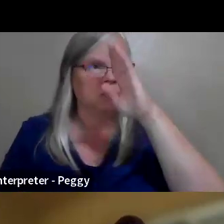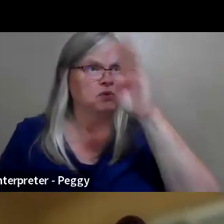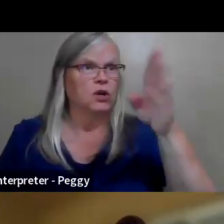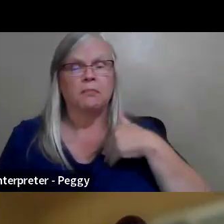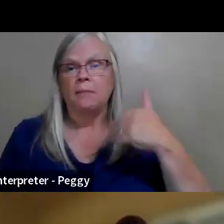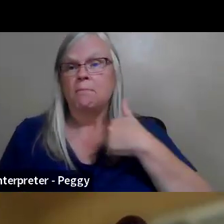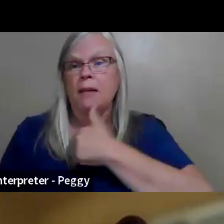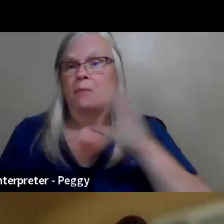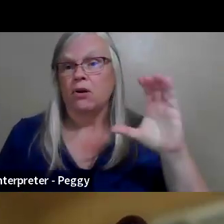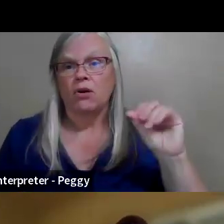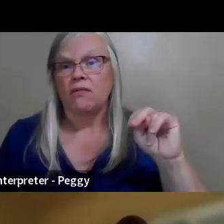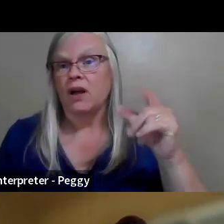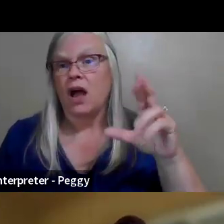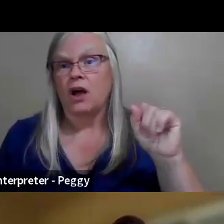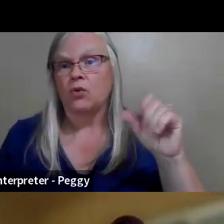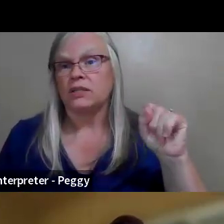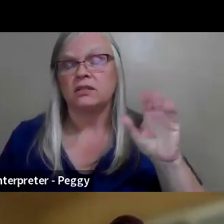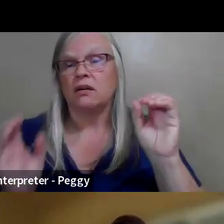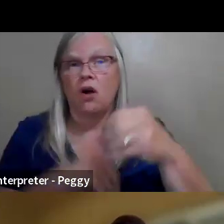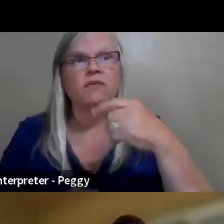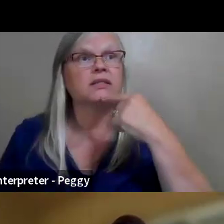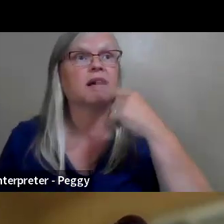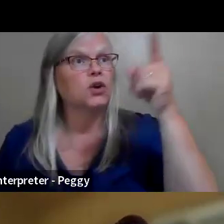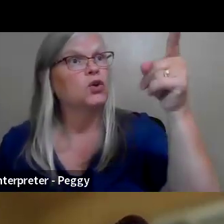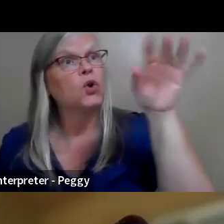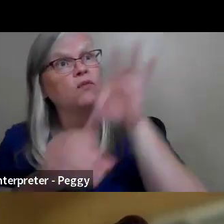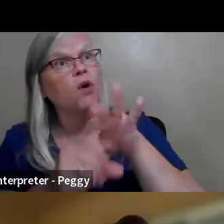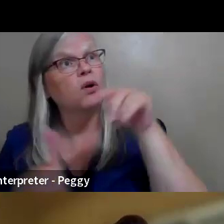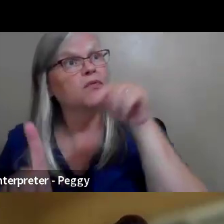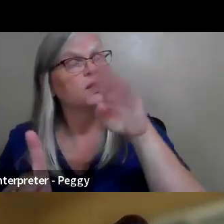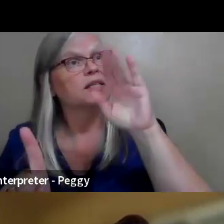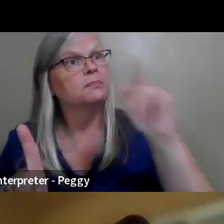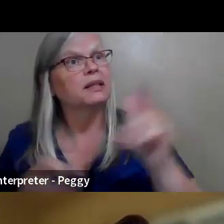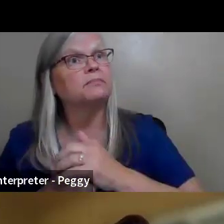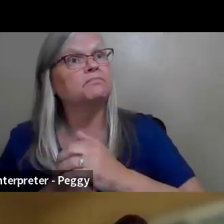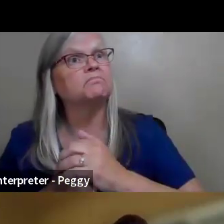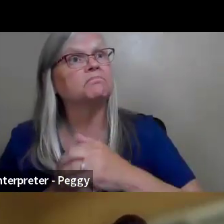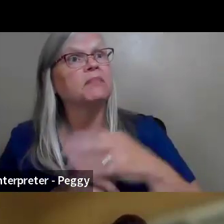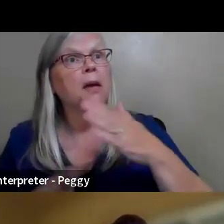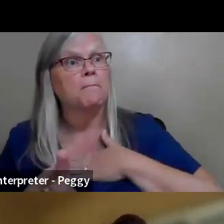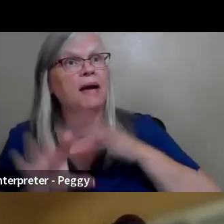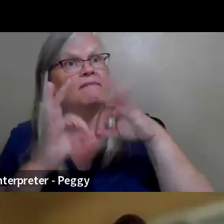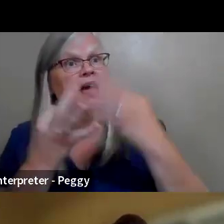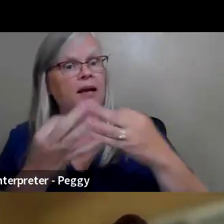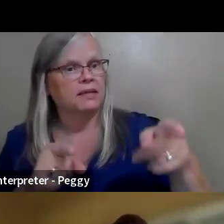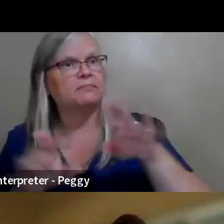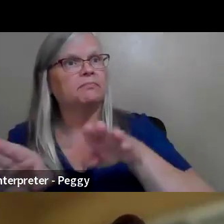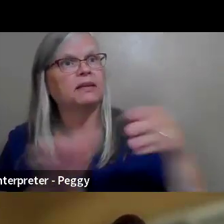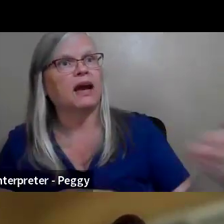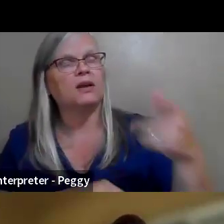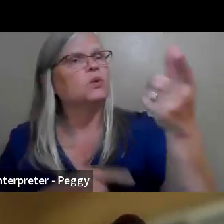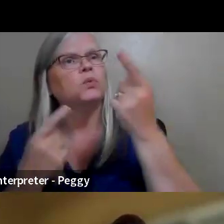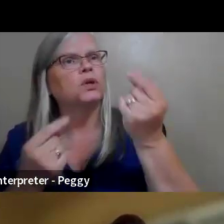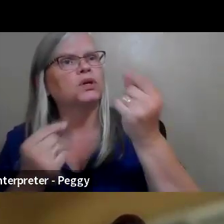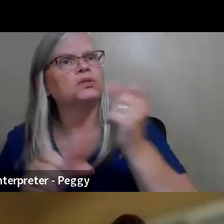member of Congress's office and I would say, you voted for this bill. My loved one died. What are you going to